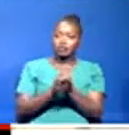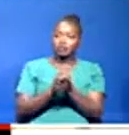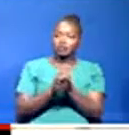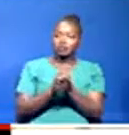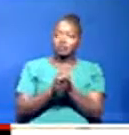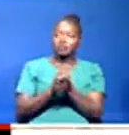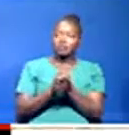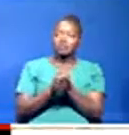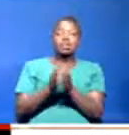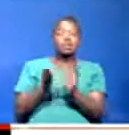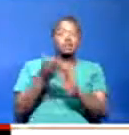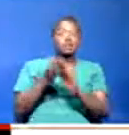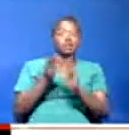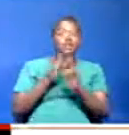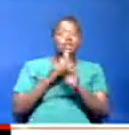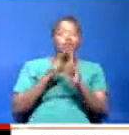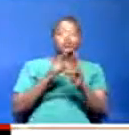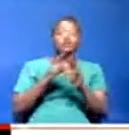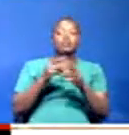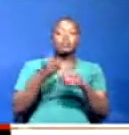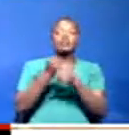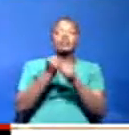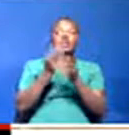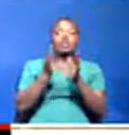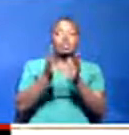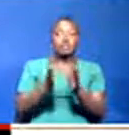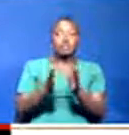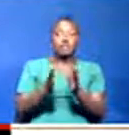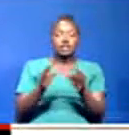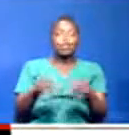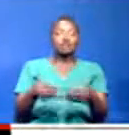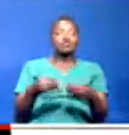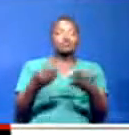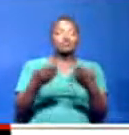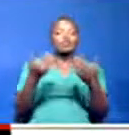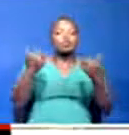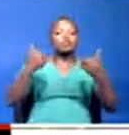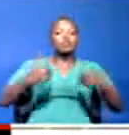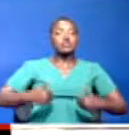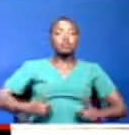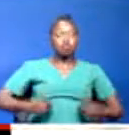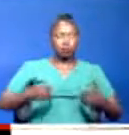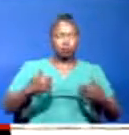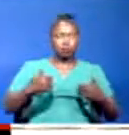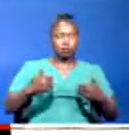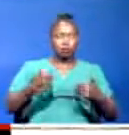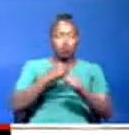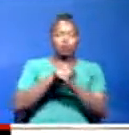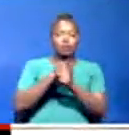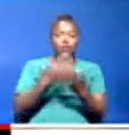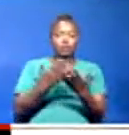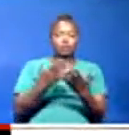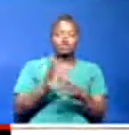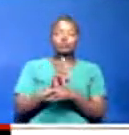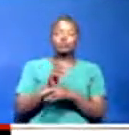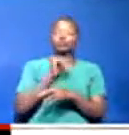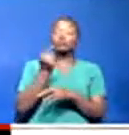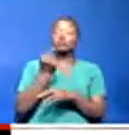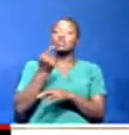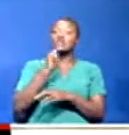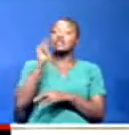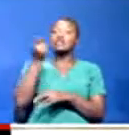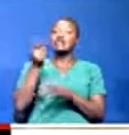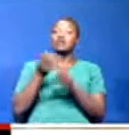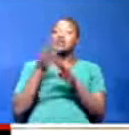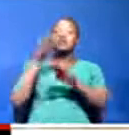the quick response by local manufacturers to produce personal protective gears that were used not only in Kenya but also sold